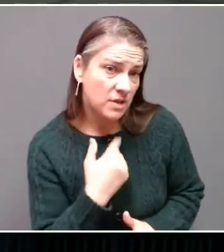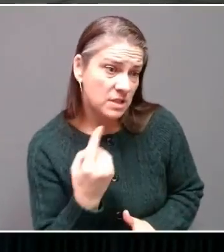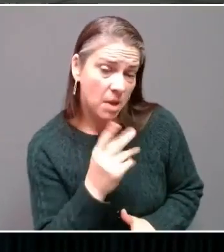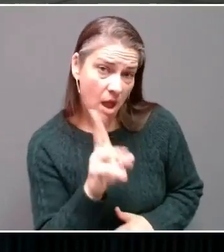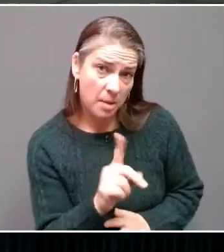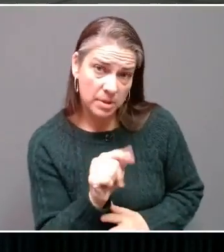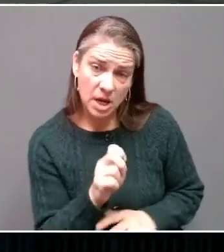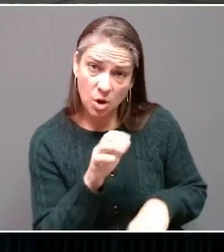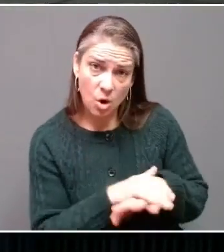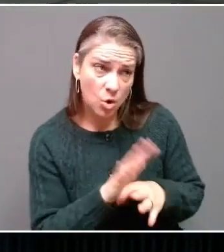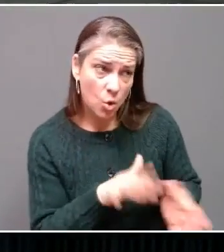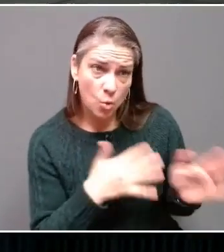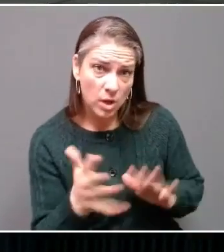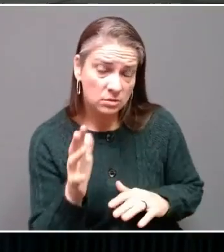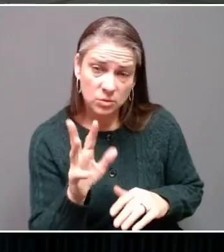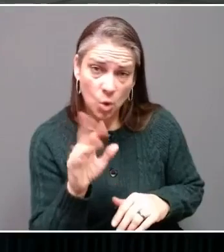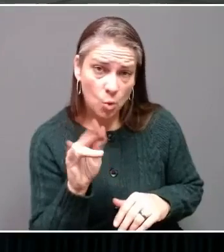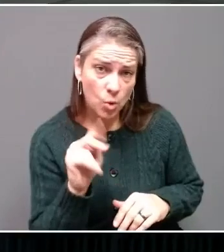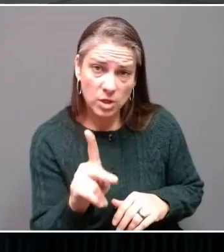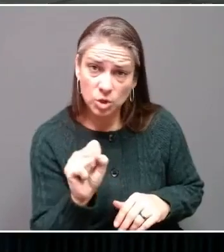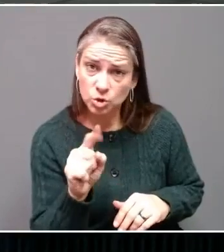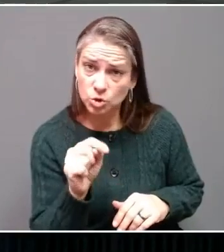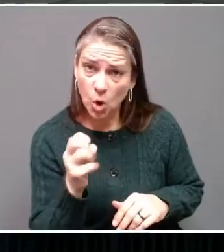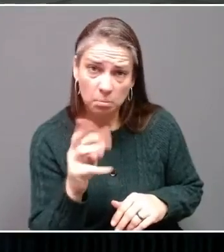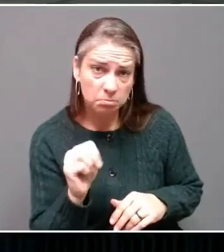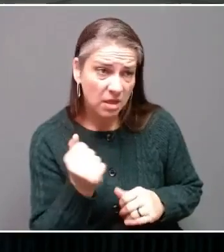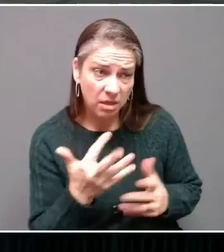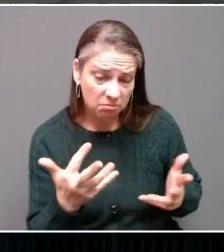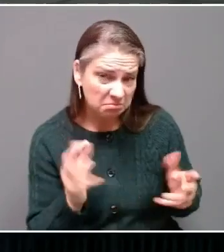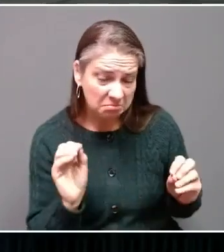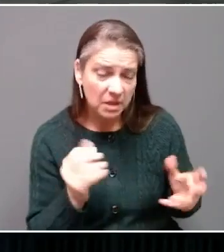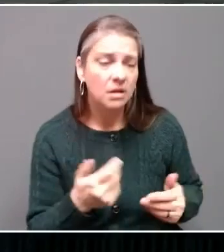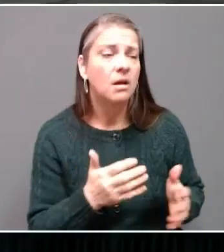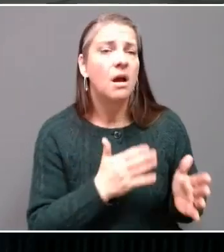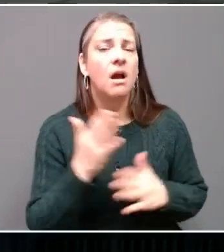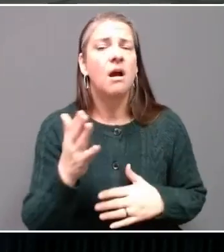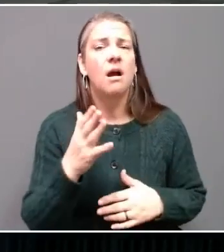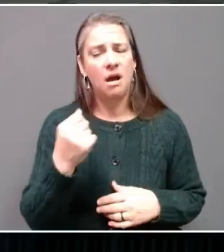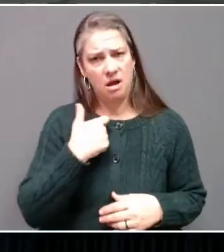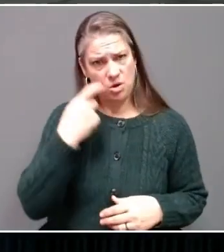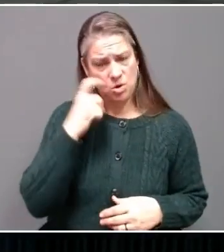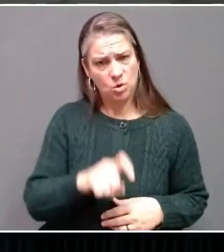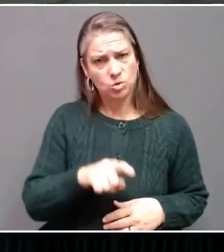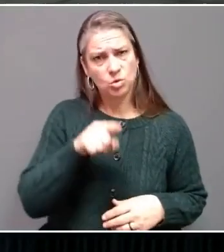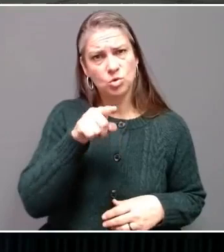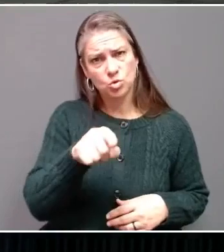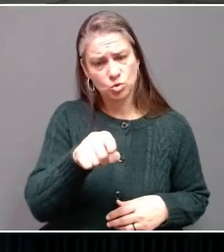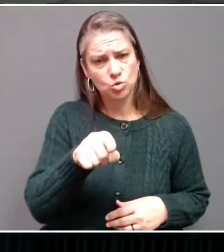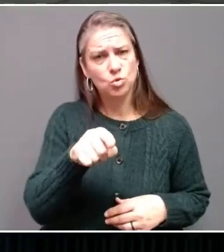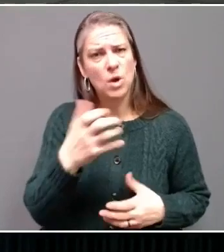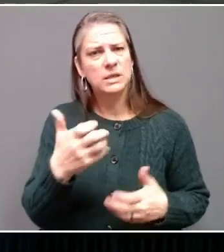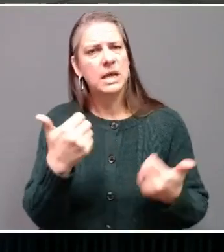windstorm. If there's something on that, you could pass that along. And also, I noticed that I know that you're in favor of expanded gaming, and I'm sure